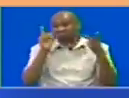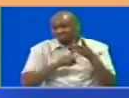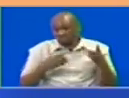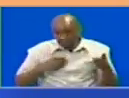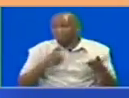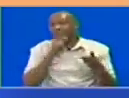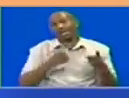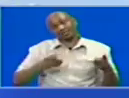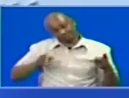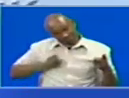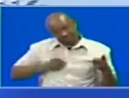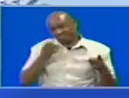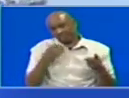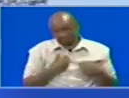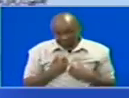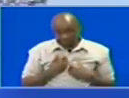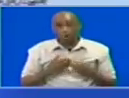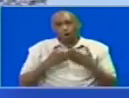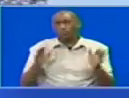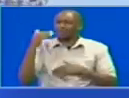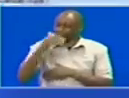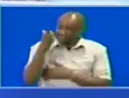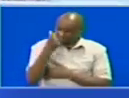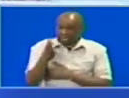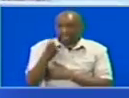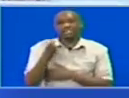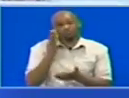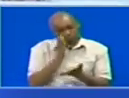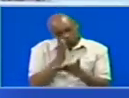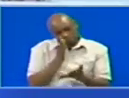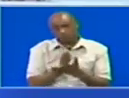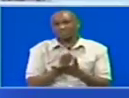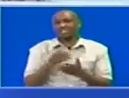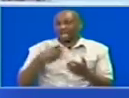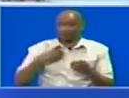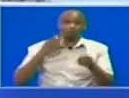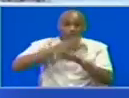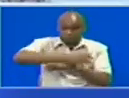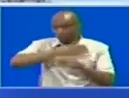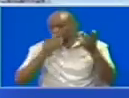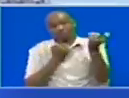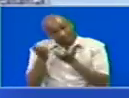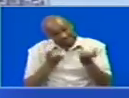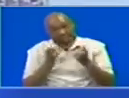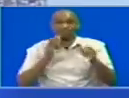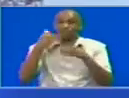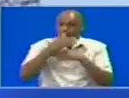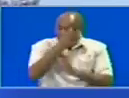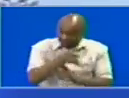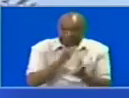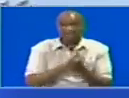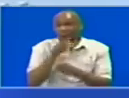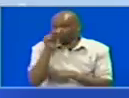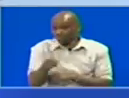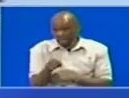both male and female. The open border policy has significantly improved cross-border economic activities, but on the other